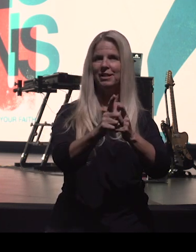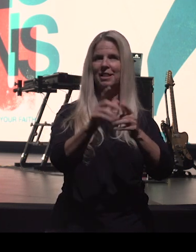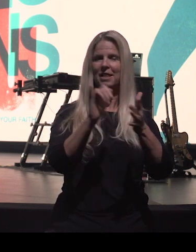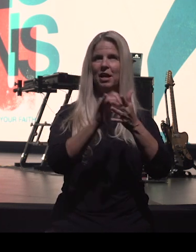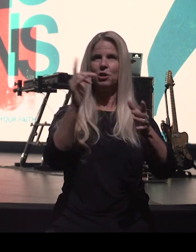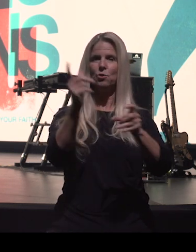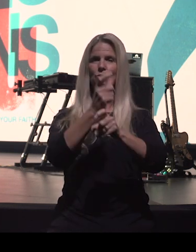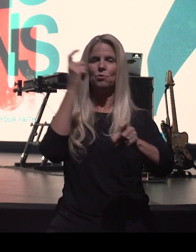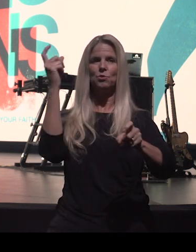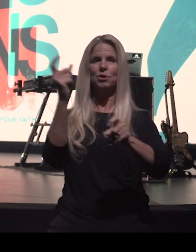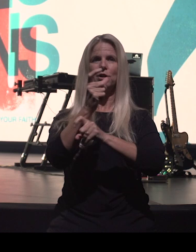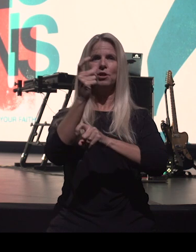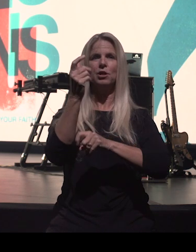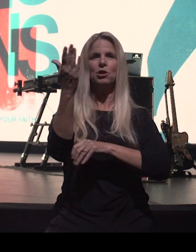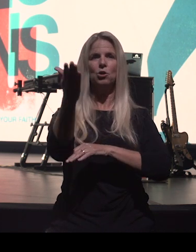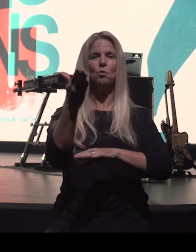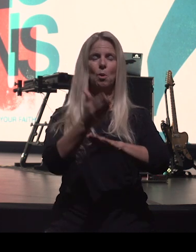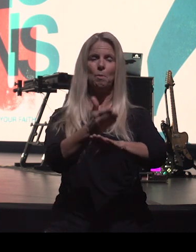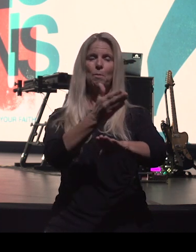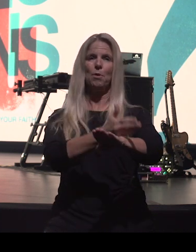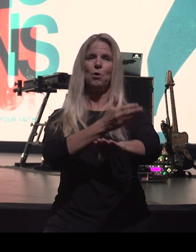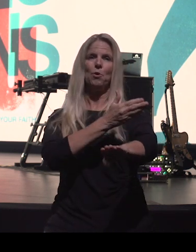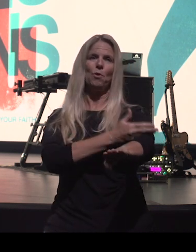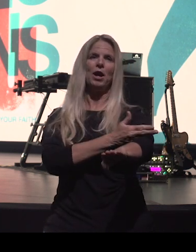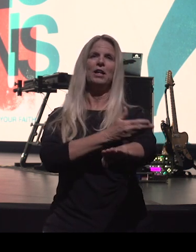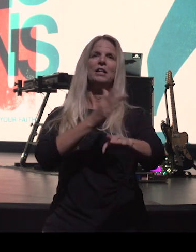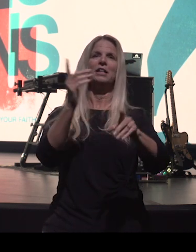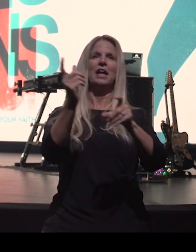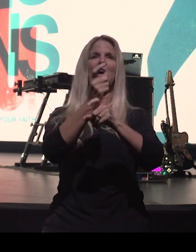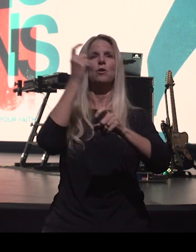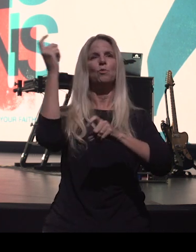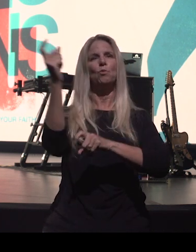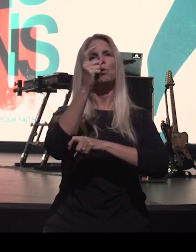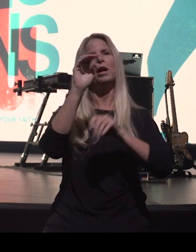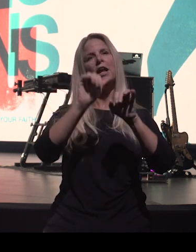gonna progress and win. How do you do that? He says this. He's listen,